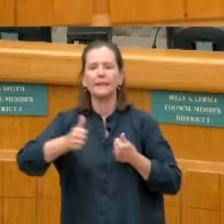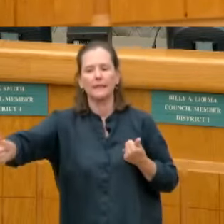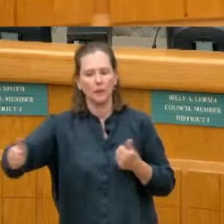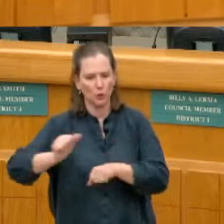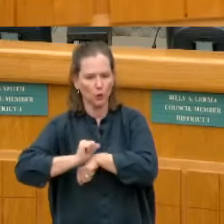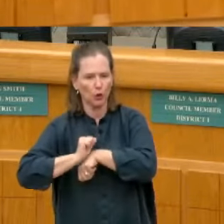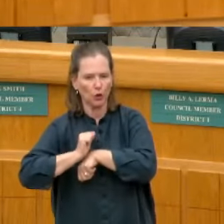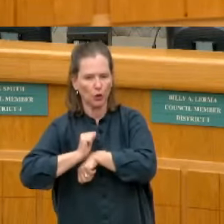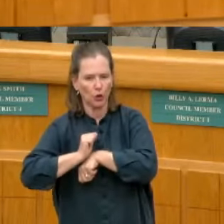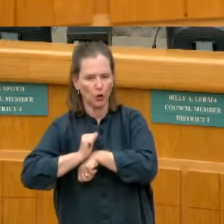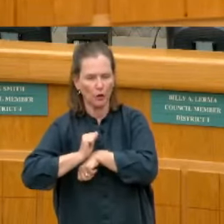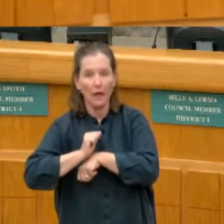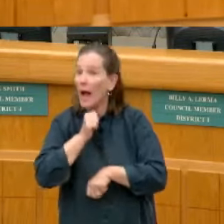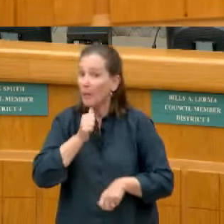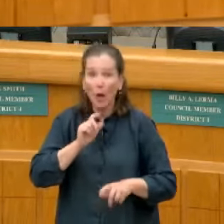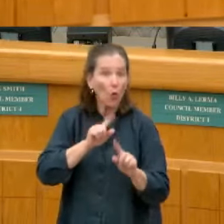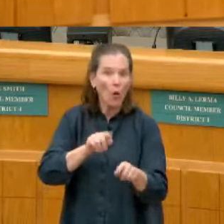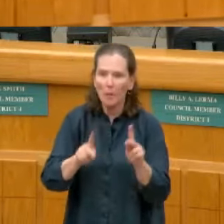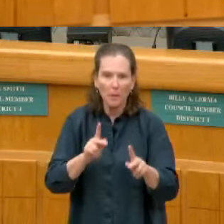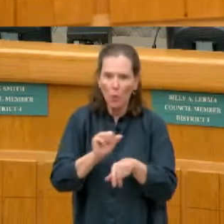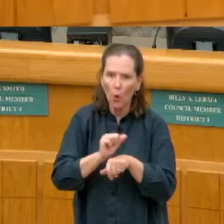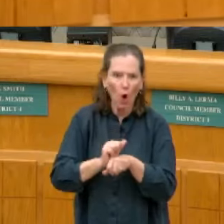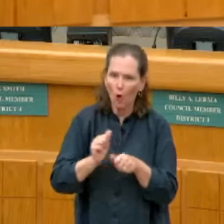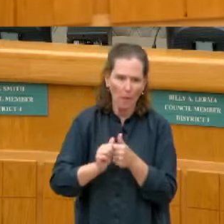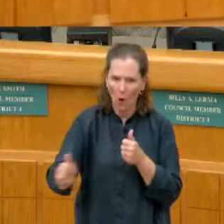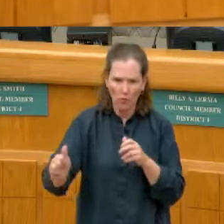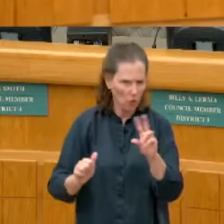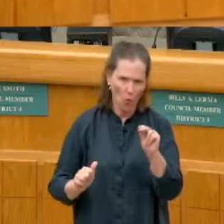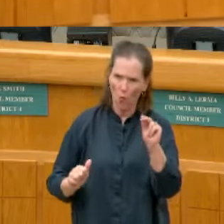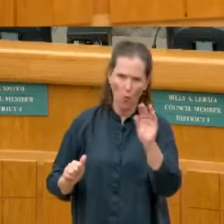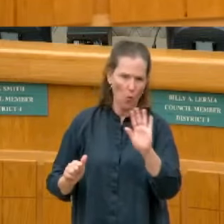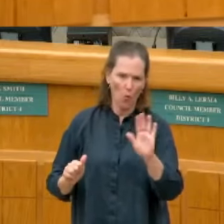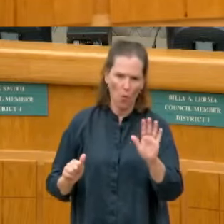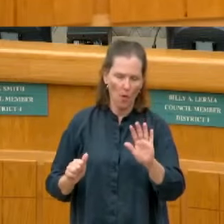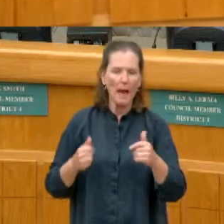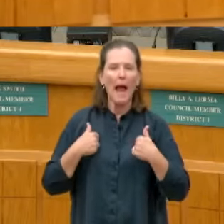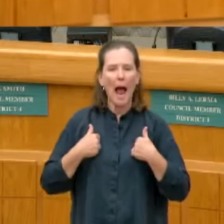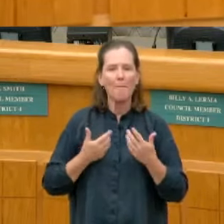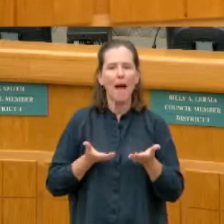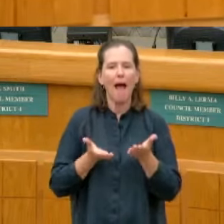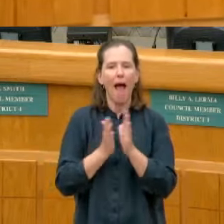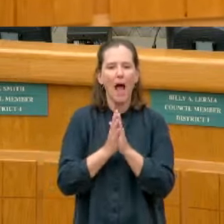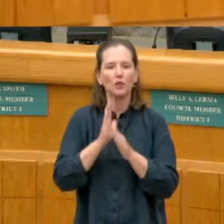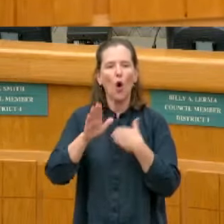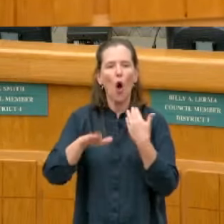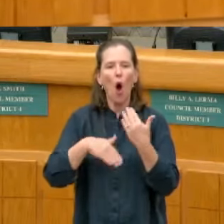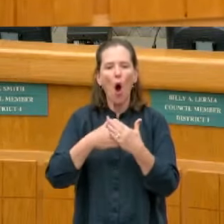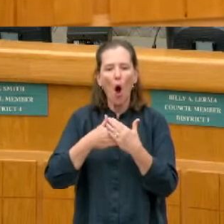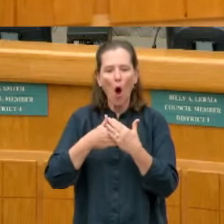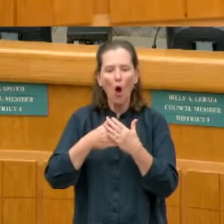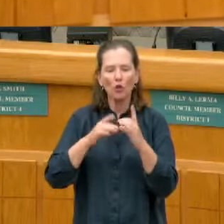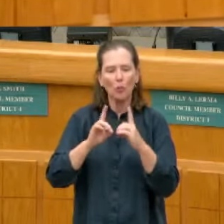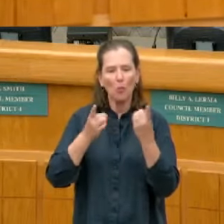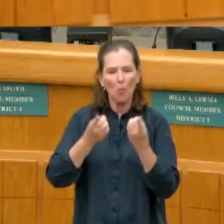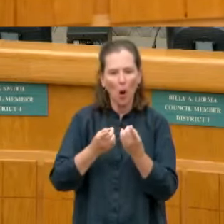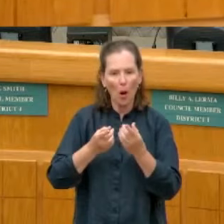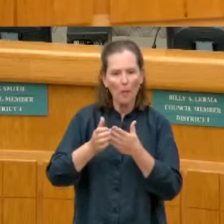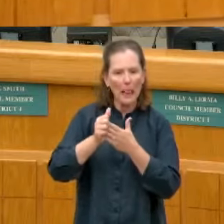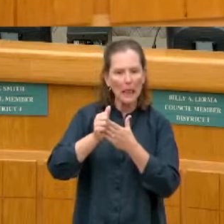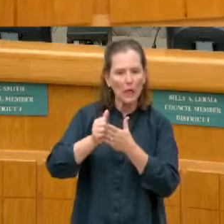am ordering everybody to work remotely. Quite the contrary. I'm asking all electeds and department heads